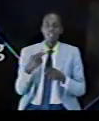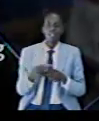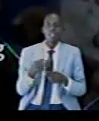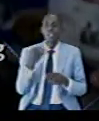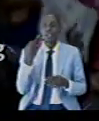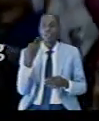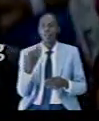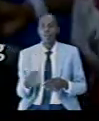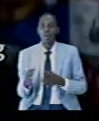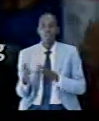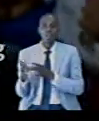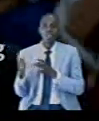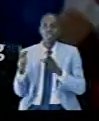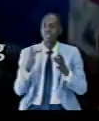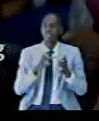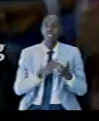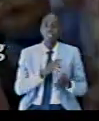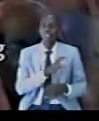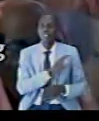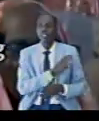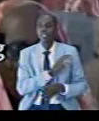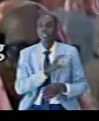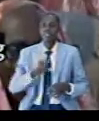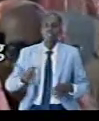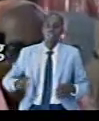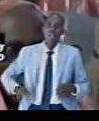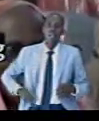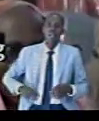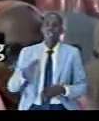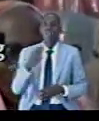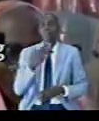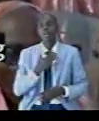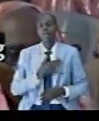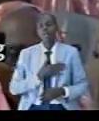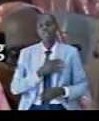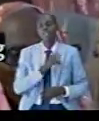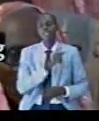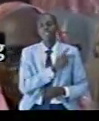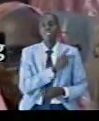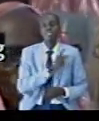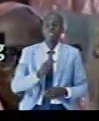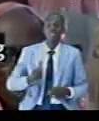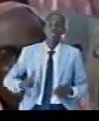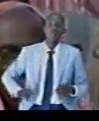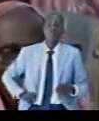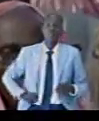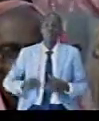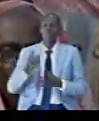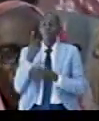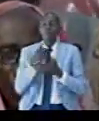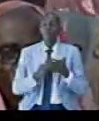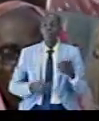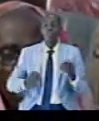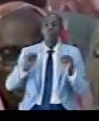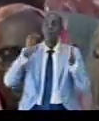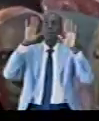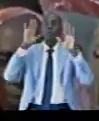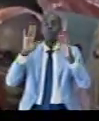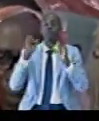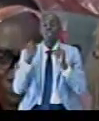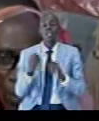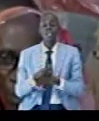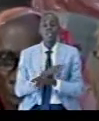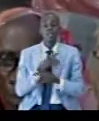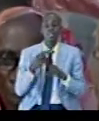The name of Jesus Christ, my. What a powerful name. What a